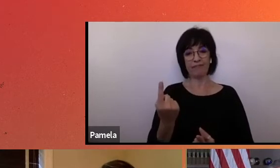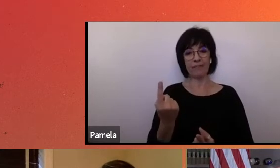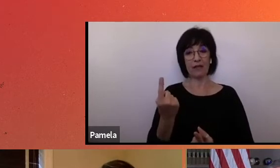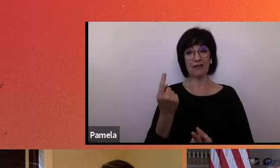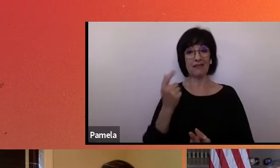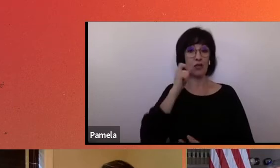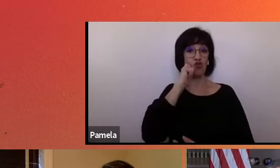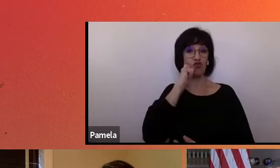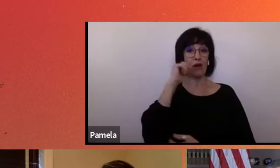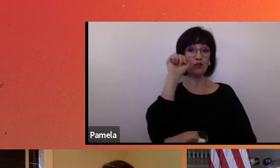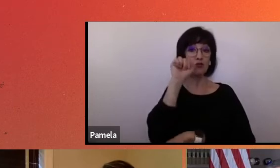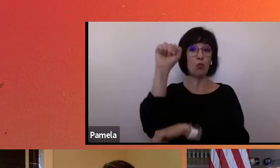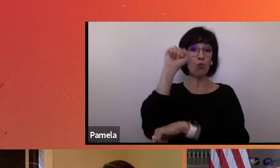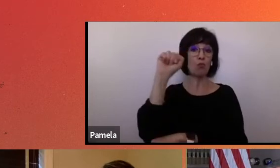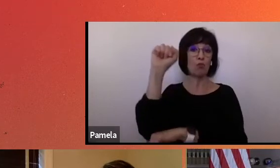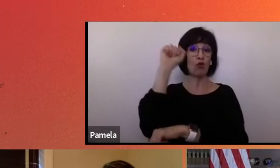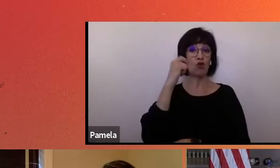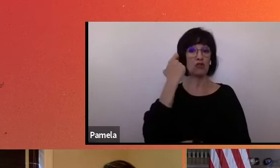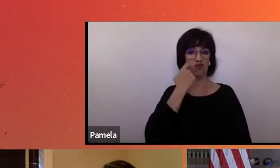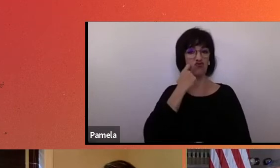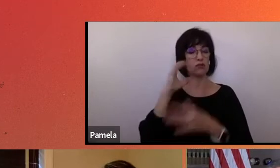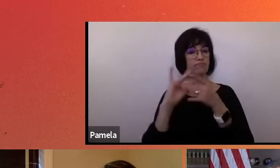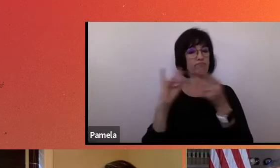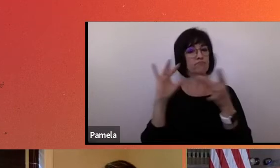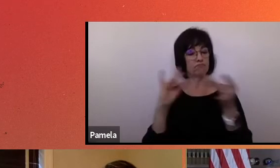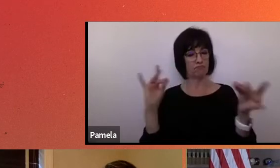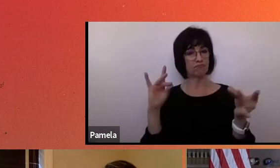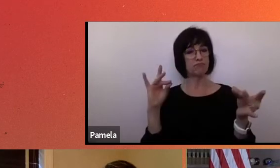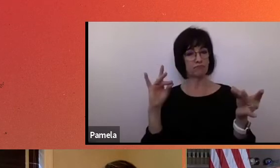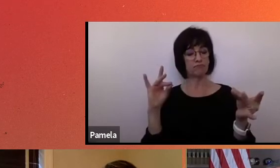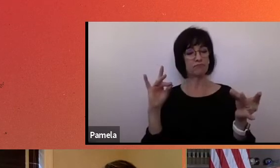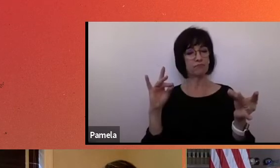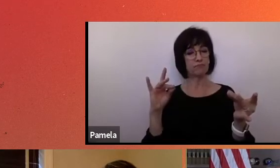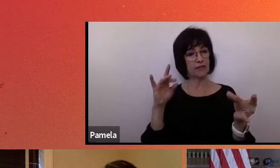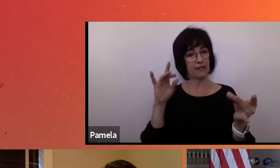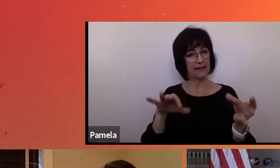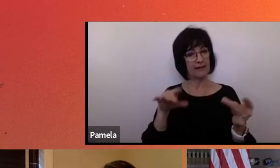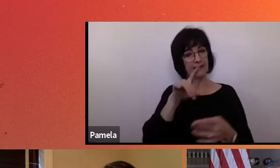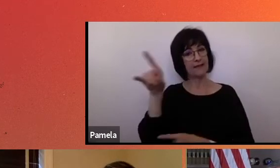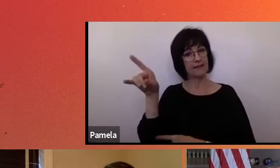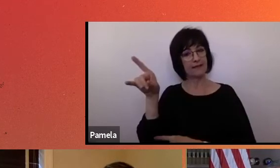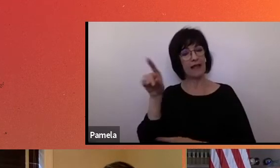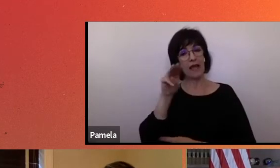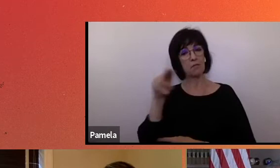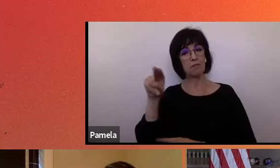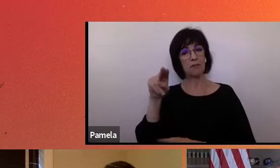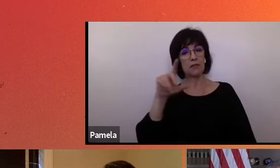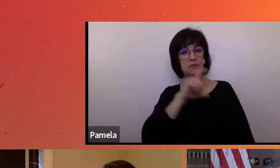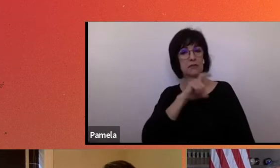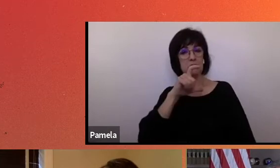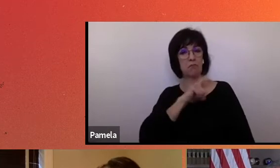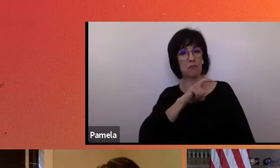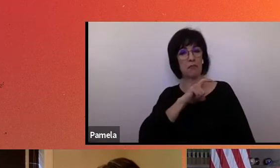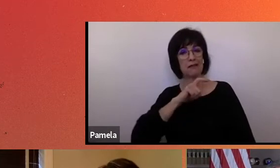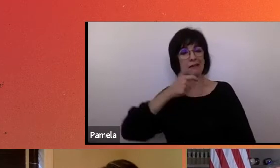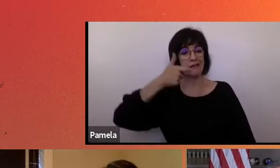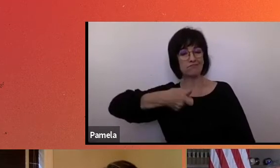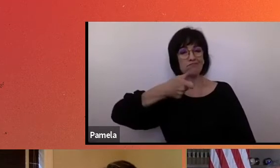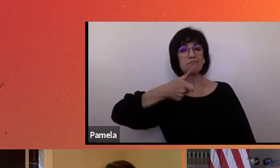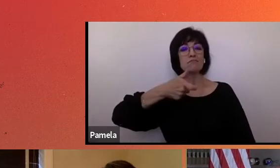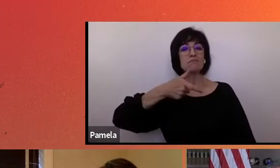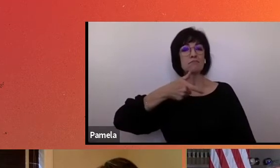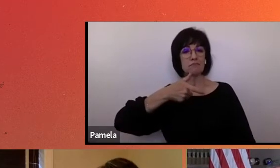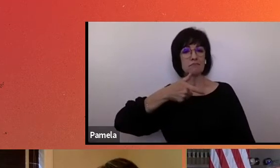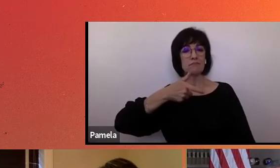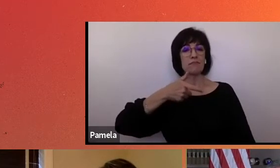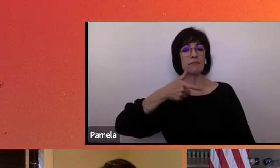the protests against the death of George Floyd at the hands of the Minneapolis police. So these things are with us. The